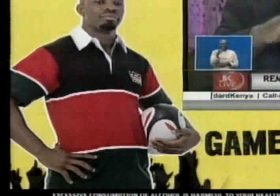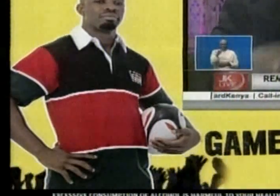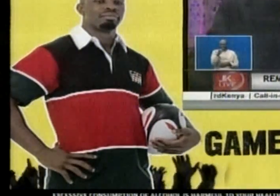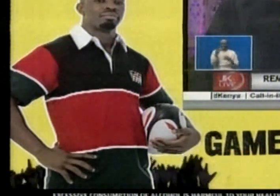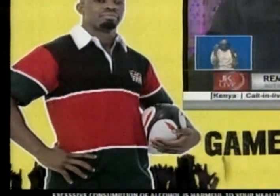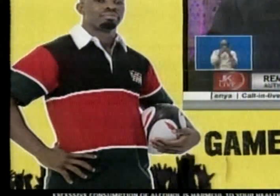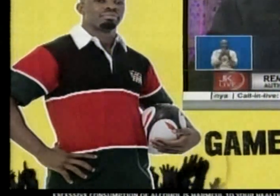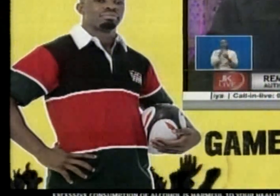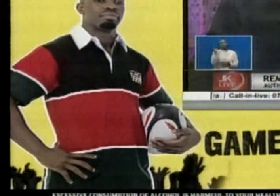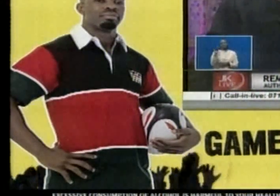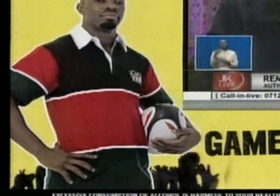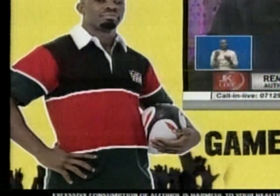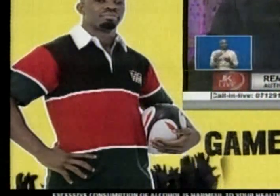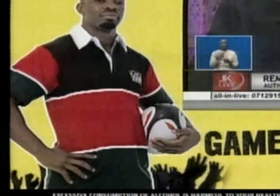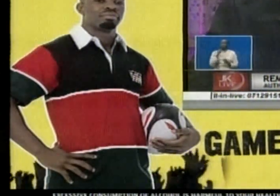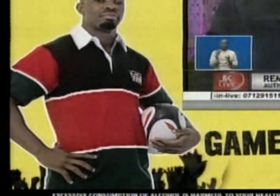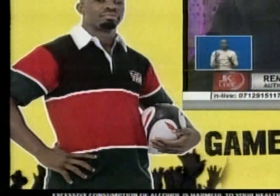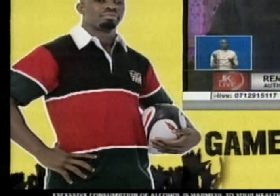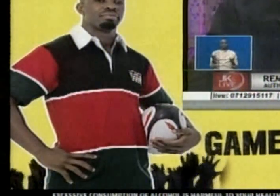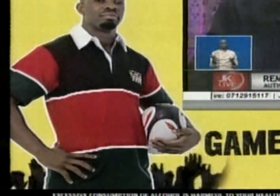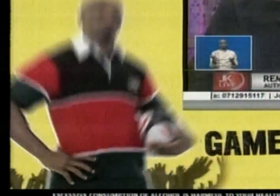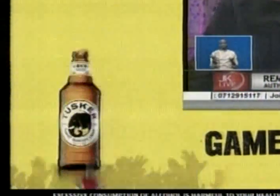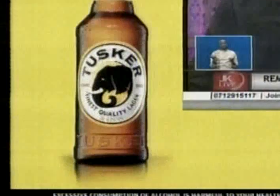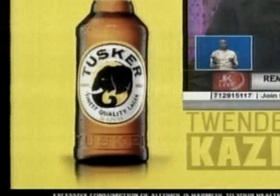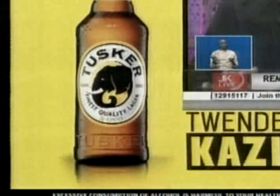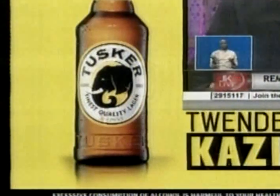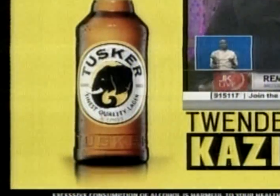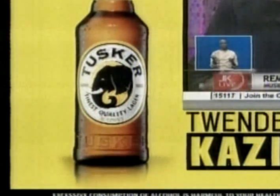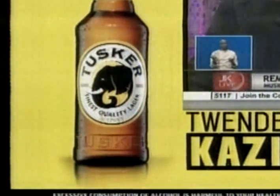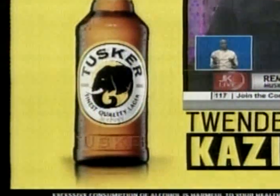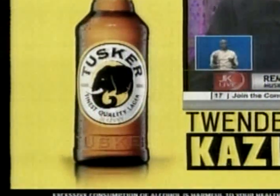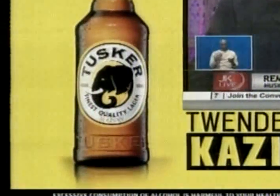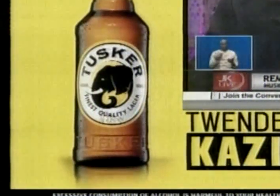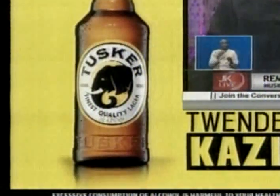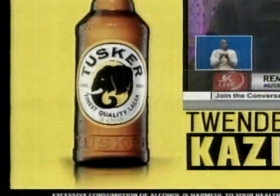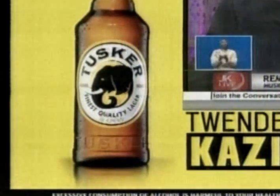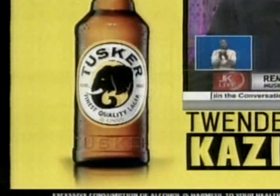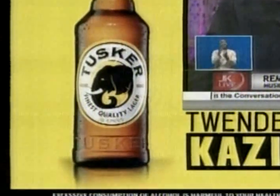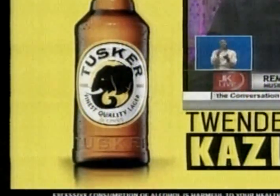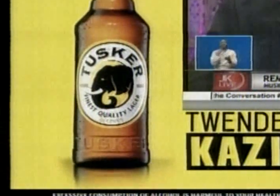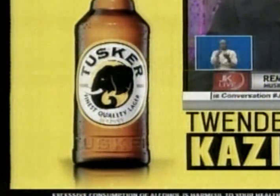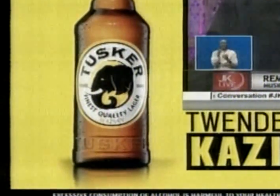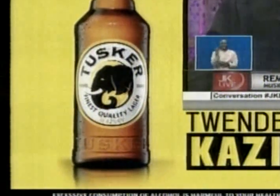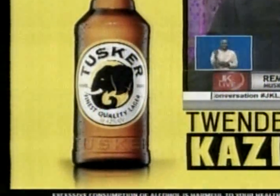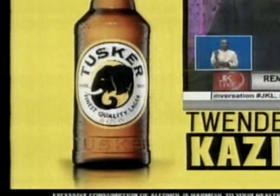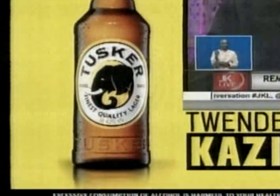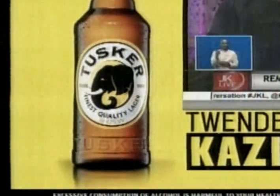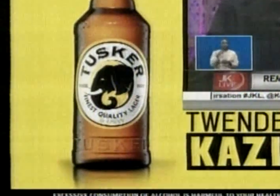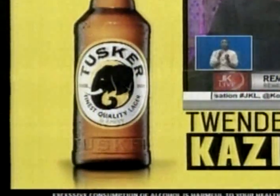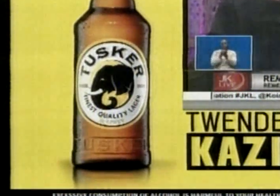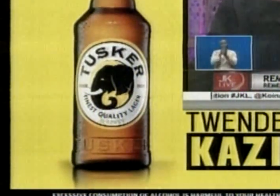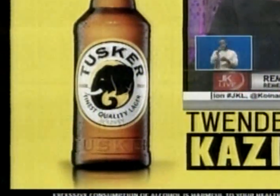night or that morning. So I said, "Okay." So I was on the boat, and I told her, "I'm on the boat going